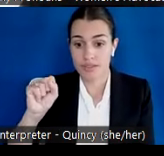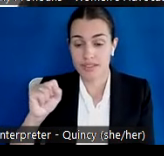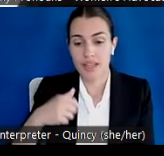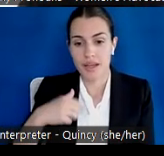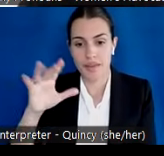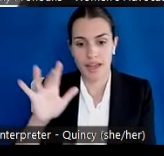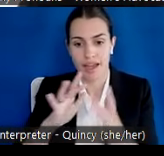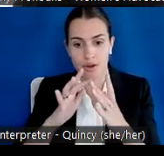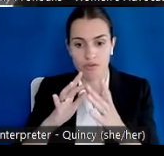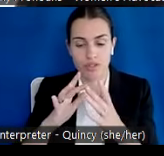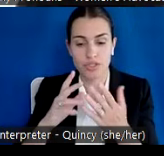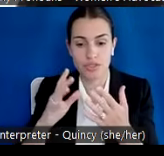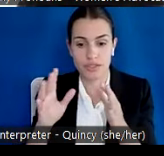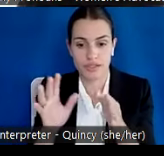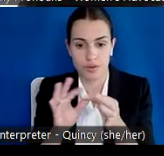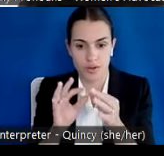Women's Advocates.